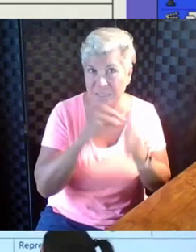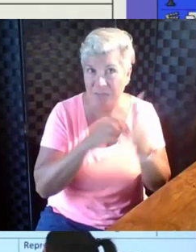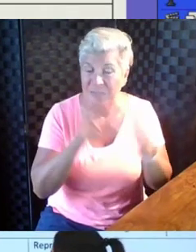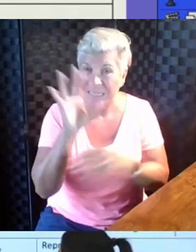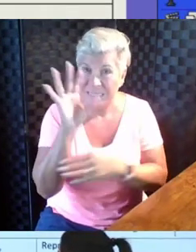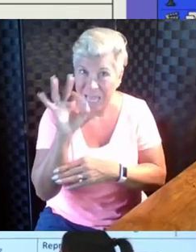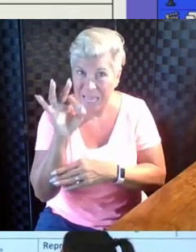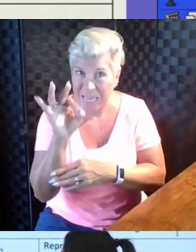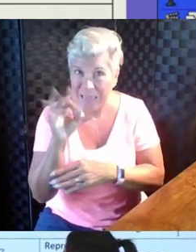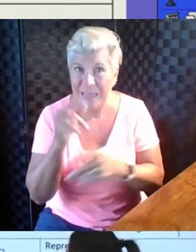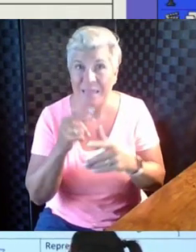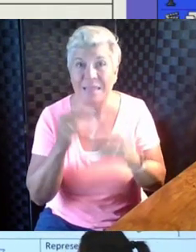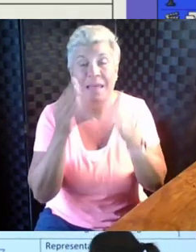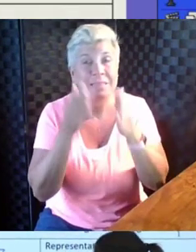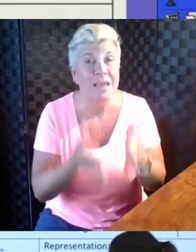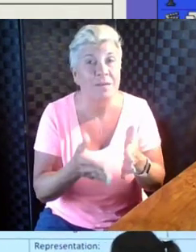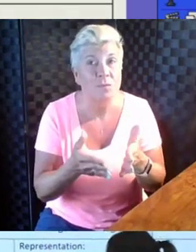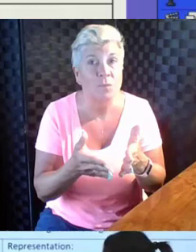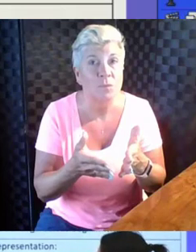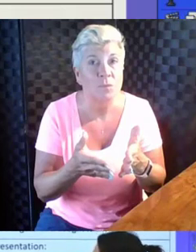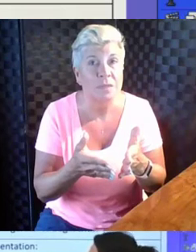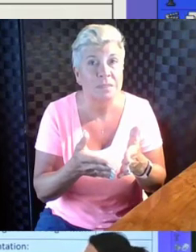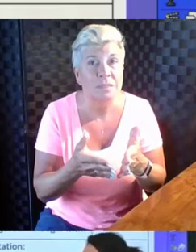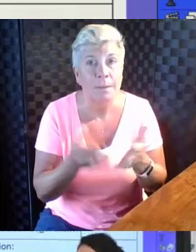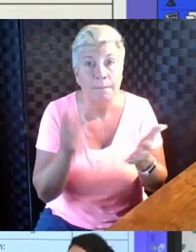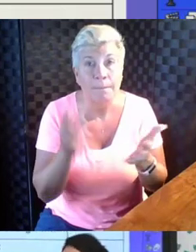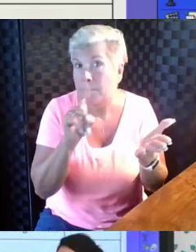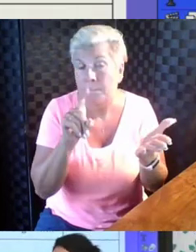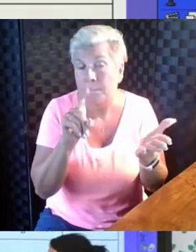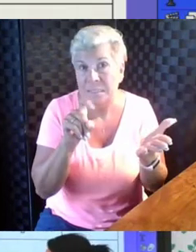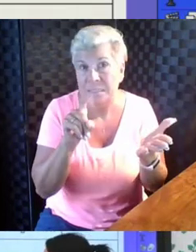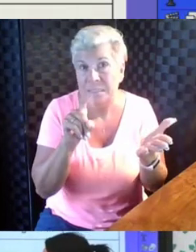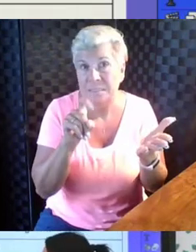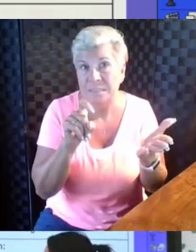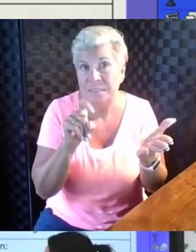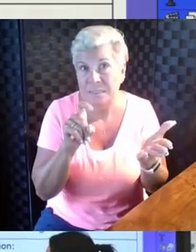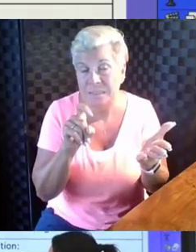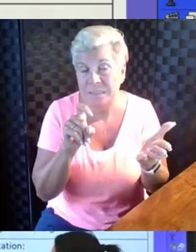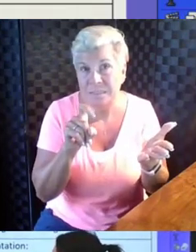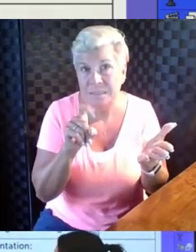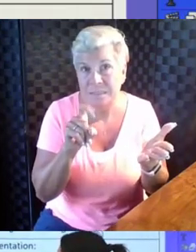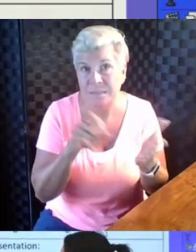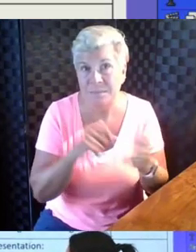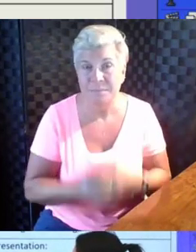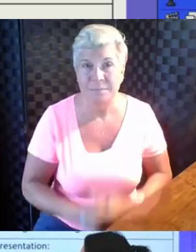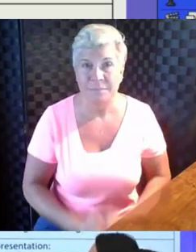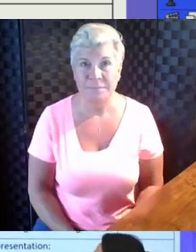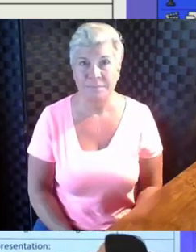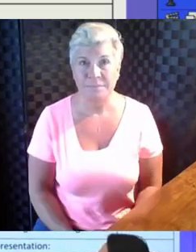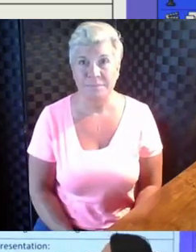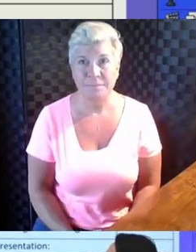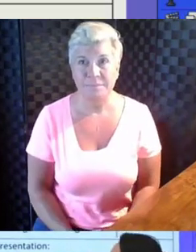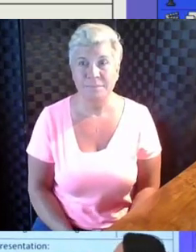the 9, then we're going to be left with this missing part. Okay?